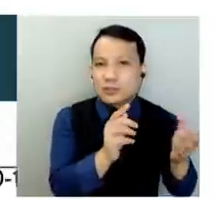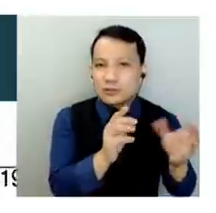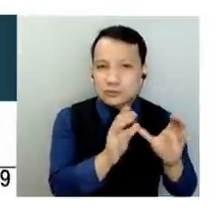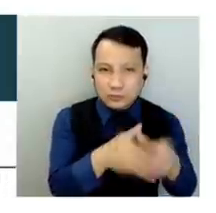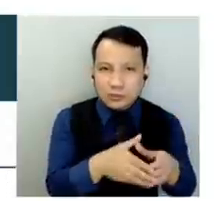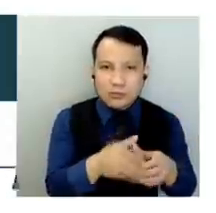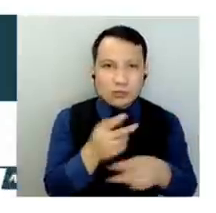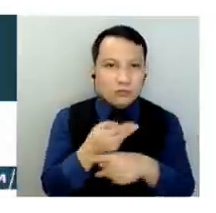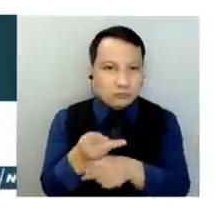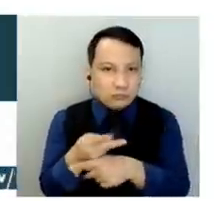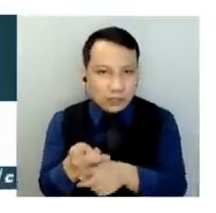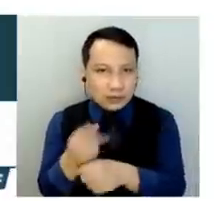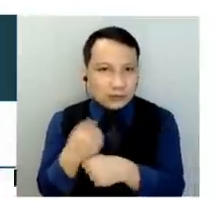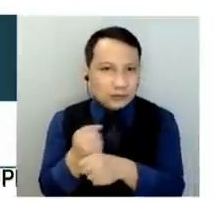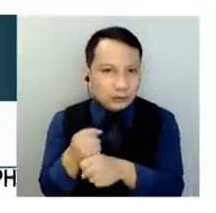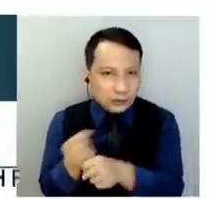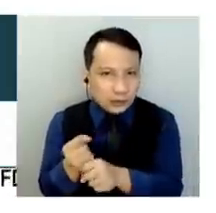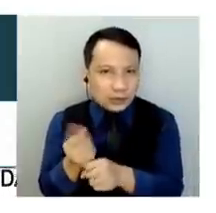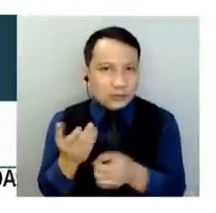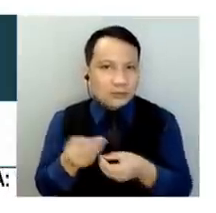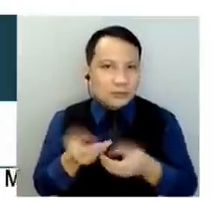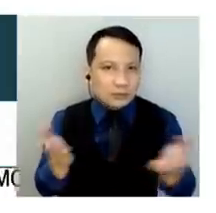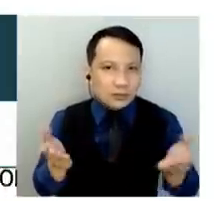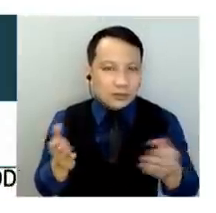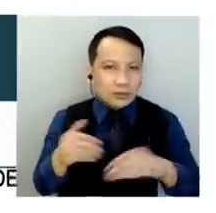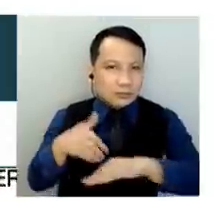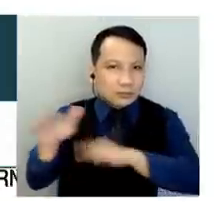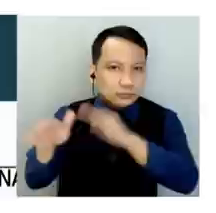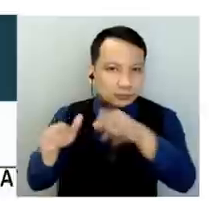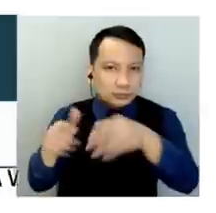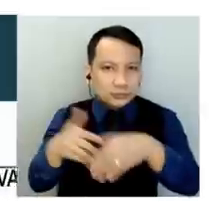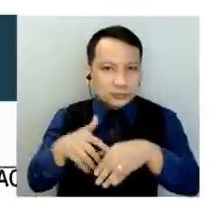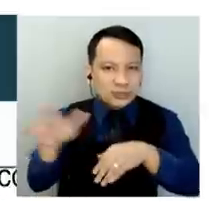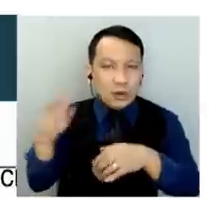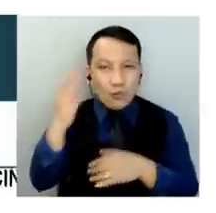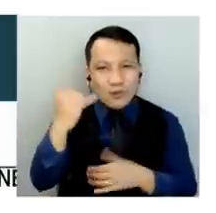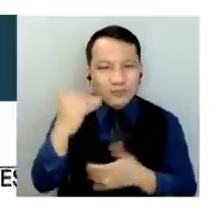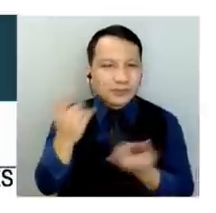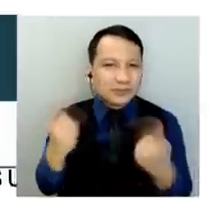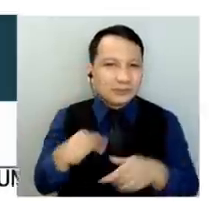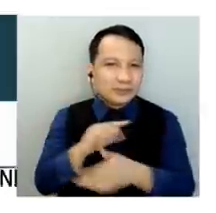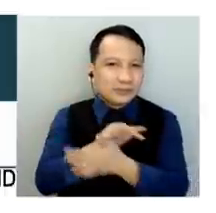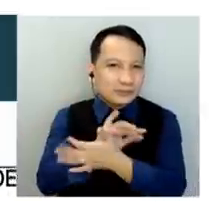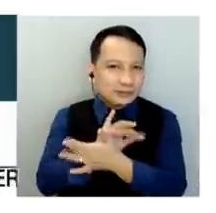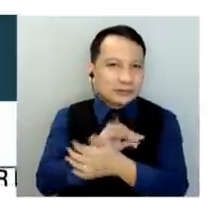product that we're going to be churning out post the pandemic.